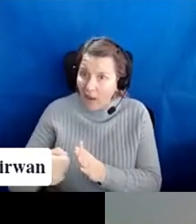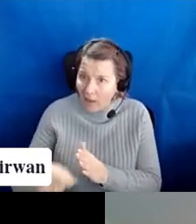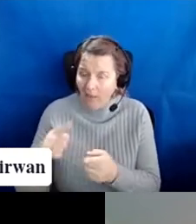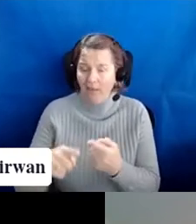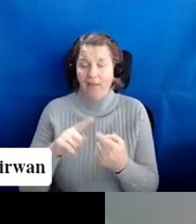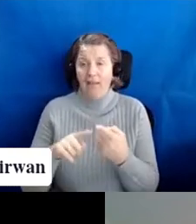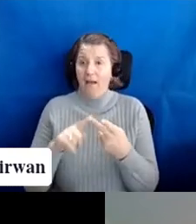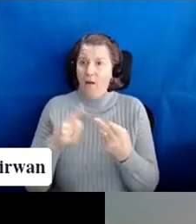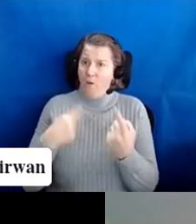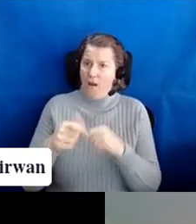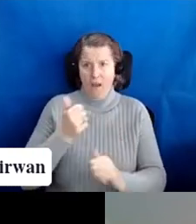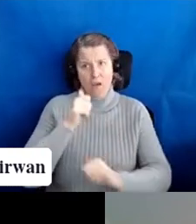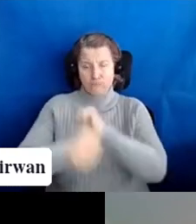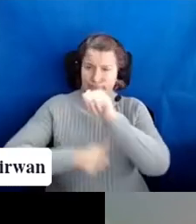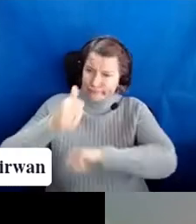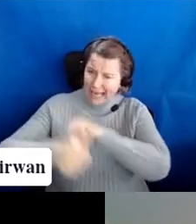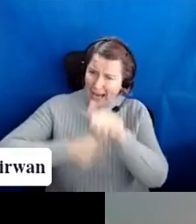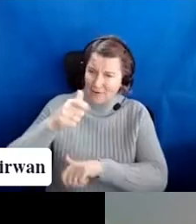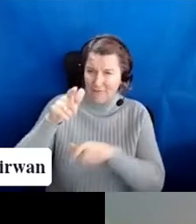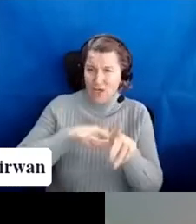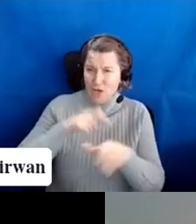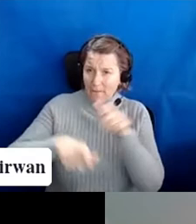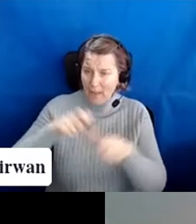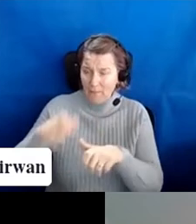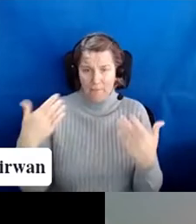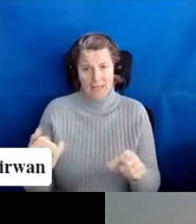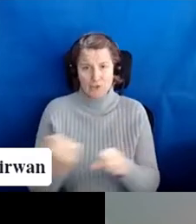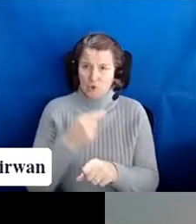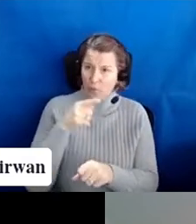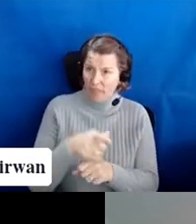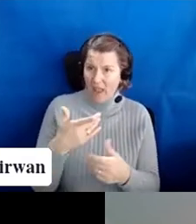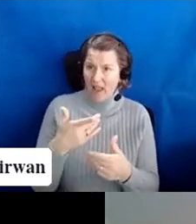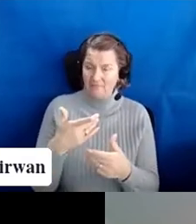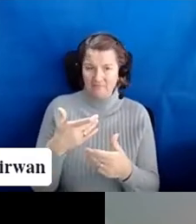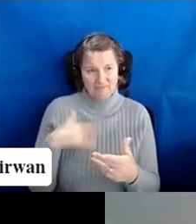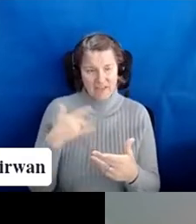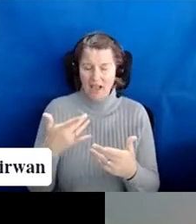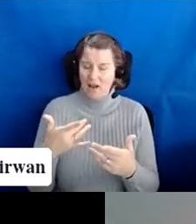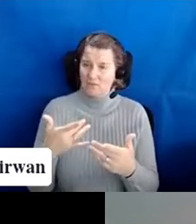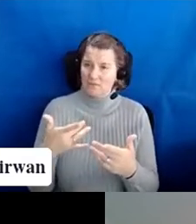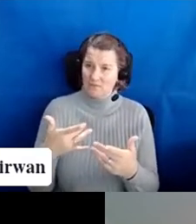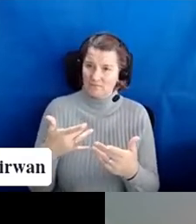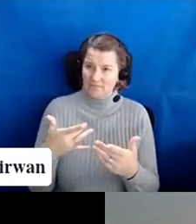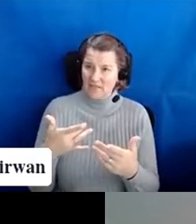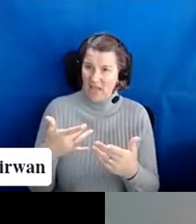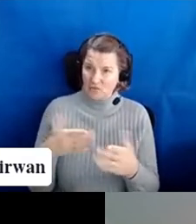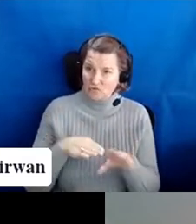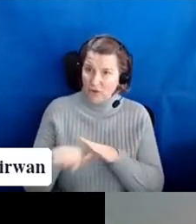proud of the young people who have found their direction through this programme and are passionate about the heritage sector.